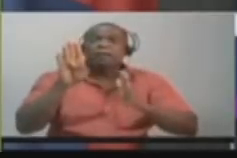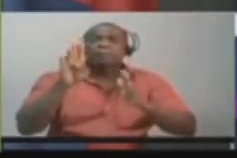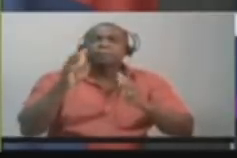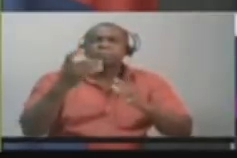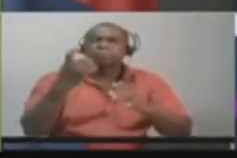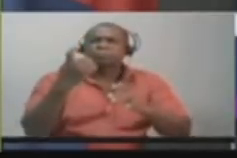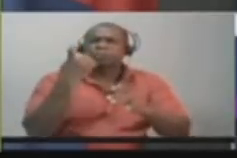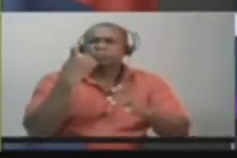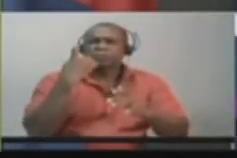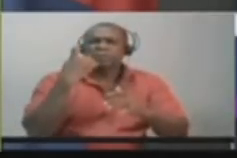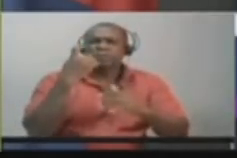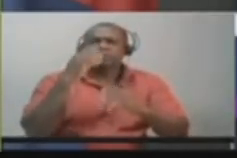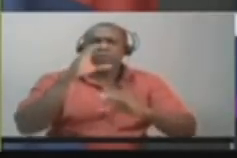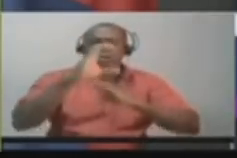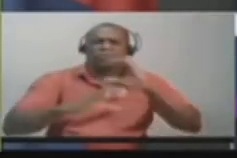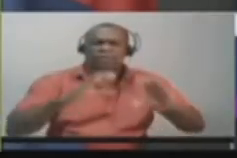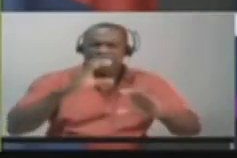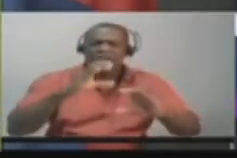human population.